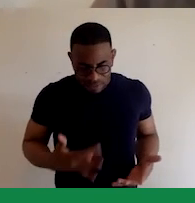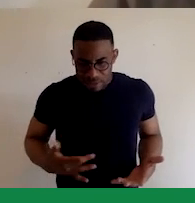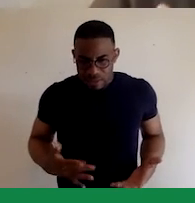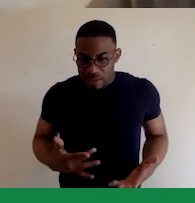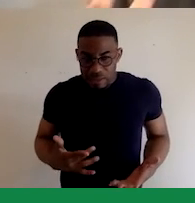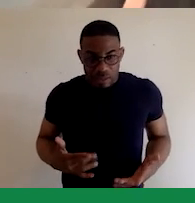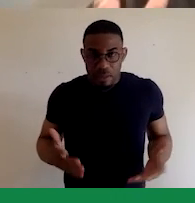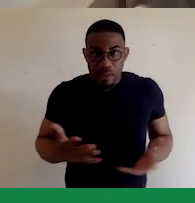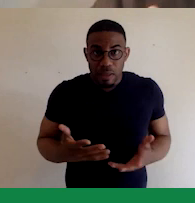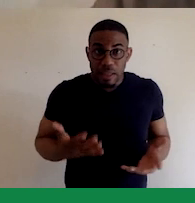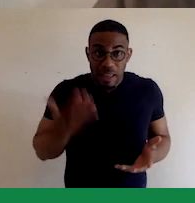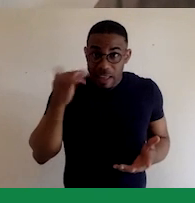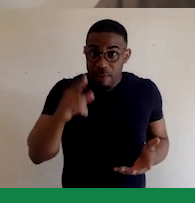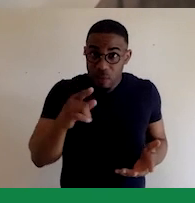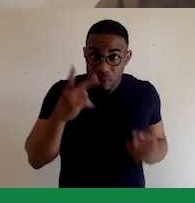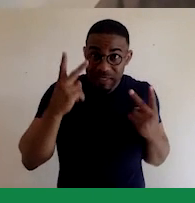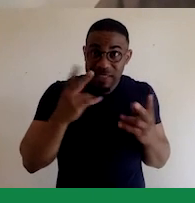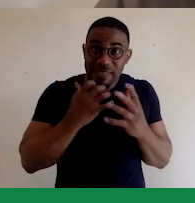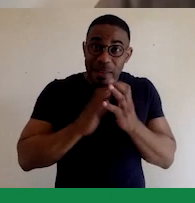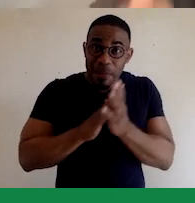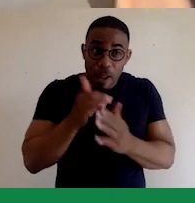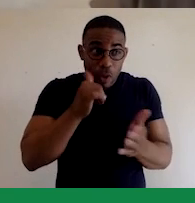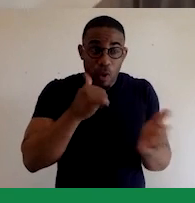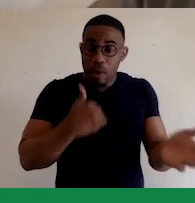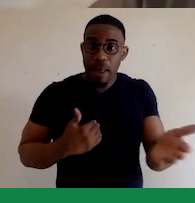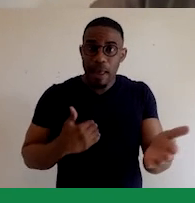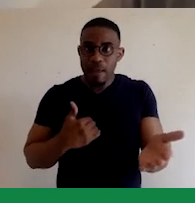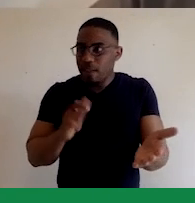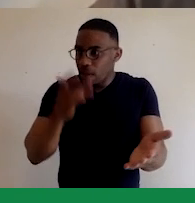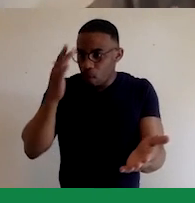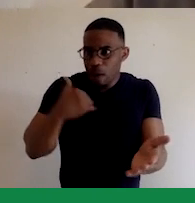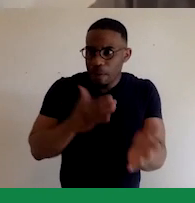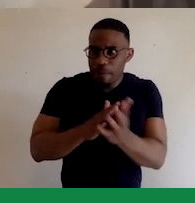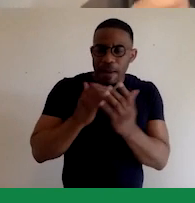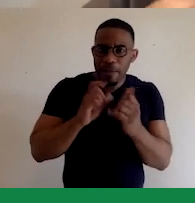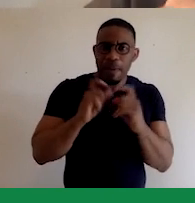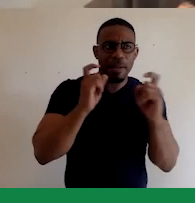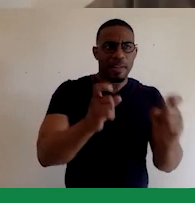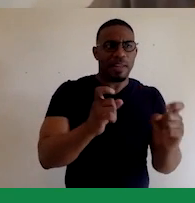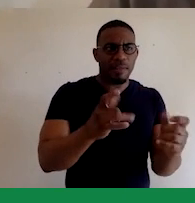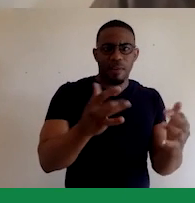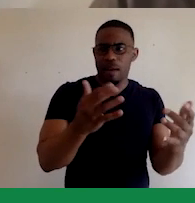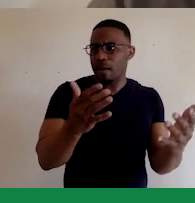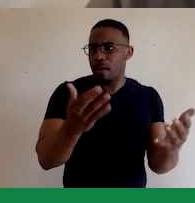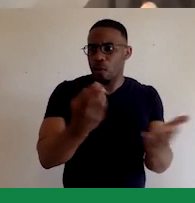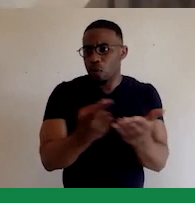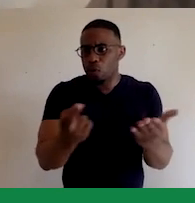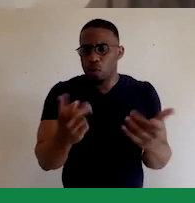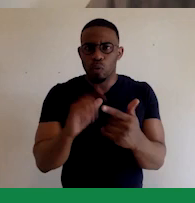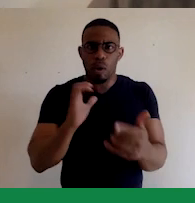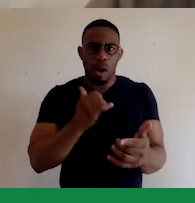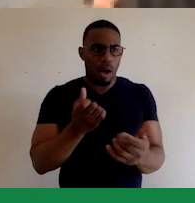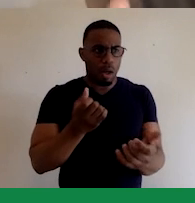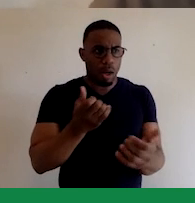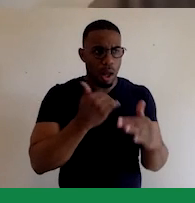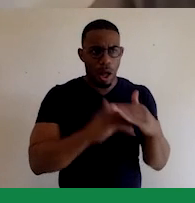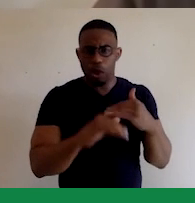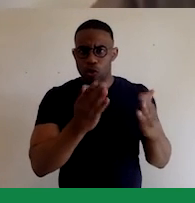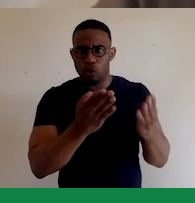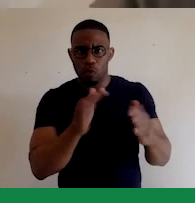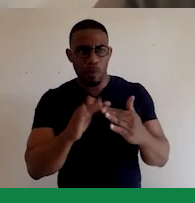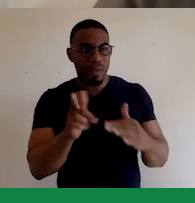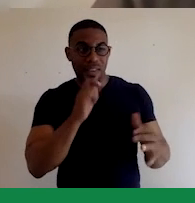If you've seen the passion these girls have, and that is why I'm so passionate about giving resources to our underserved communities,